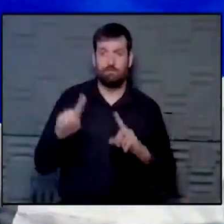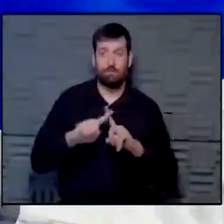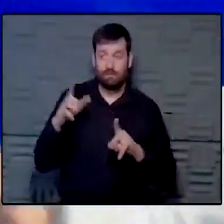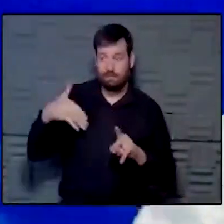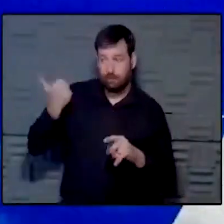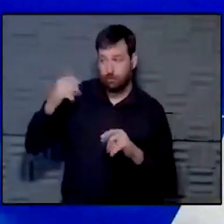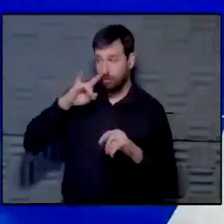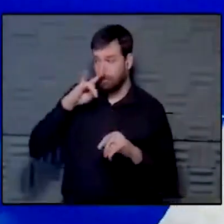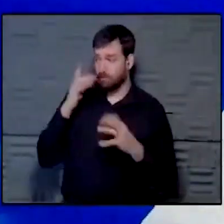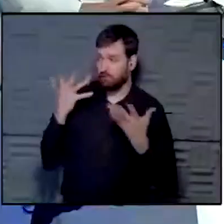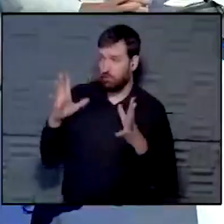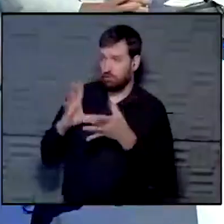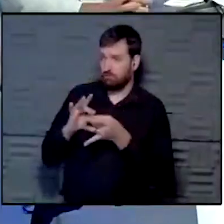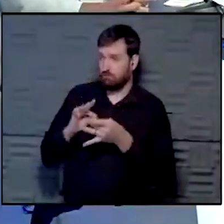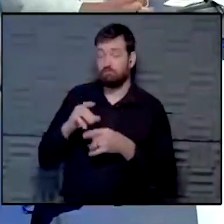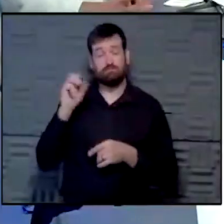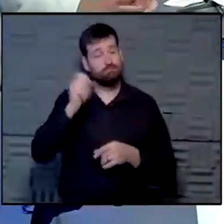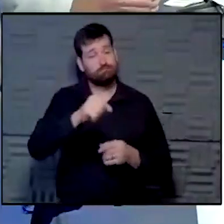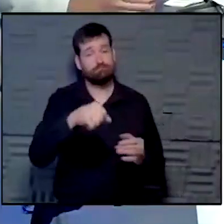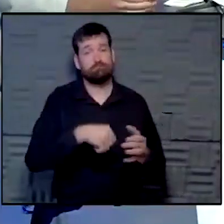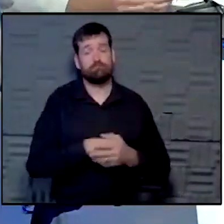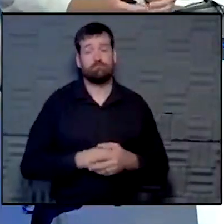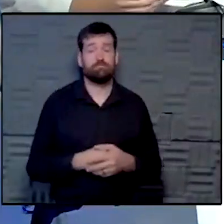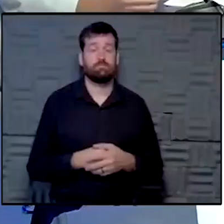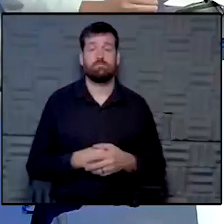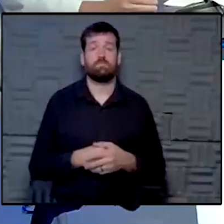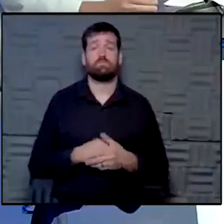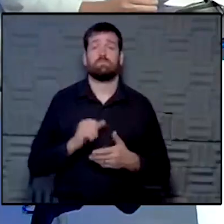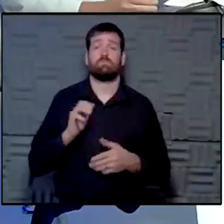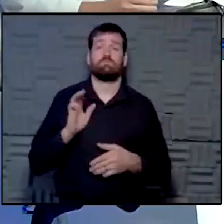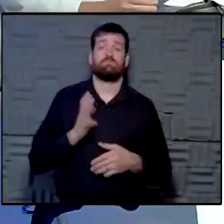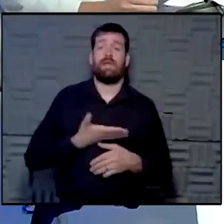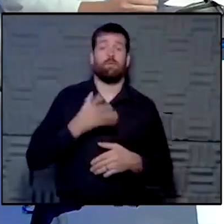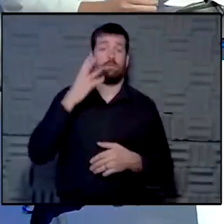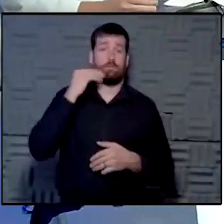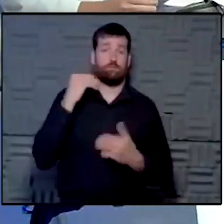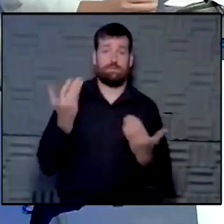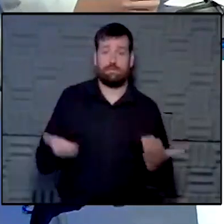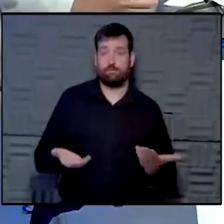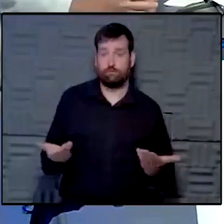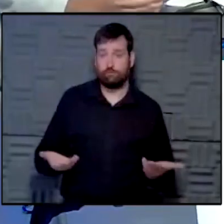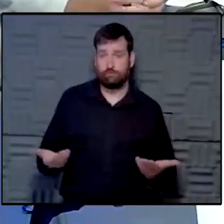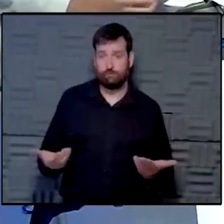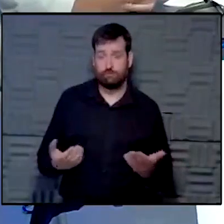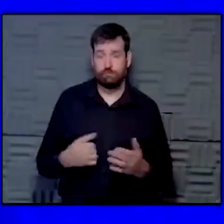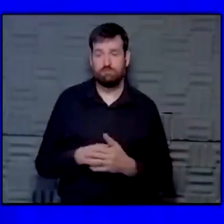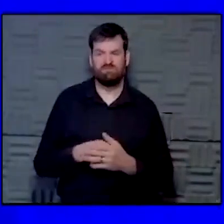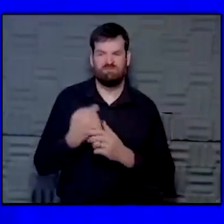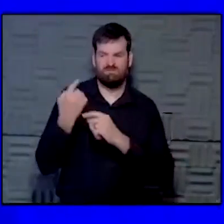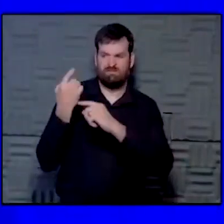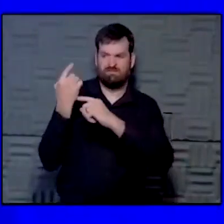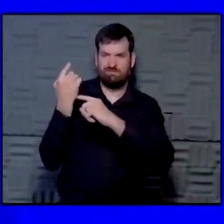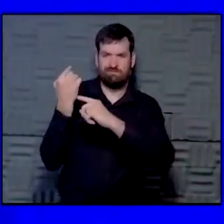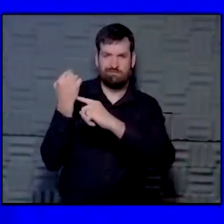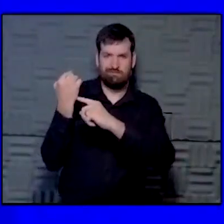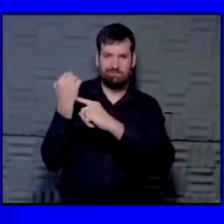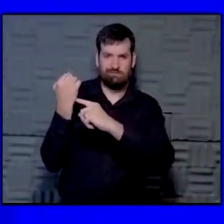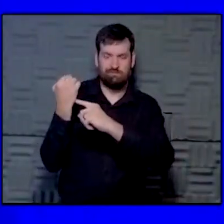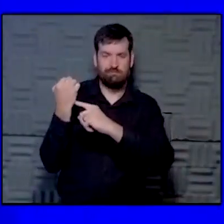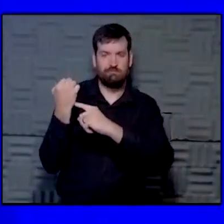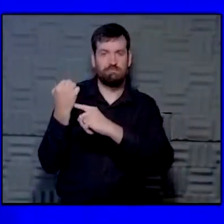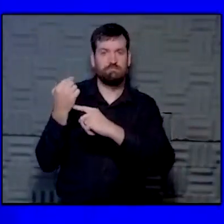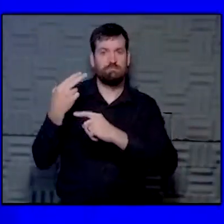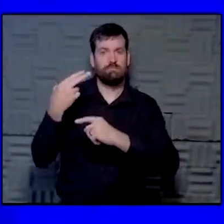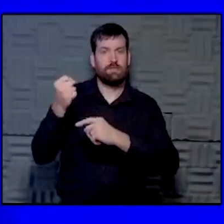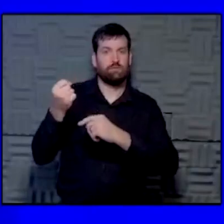younger kids, you've already talked. Yeah, absolutely. You know, just our anecdotal experience here at the health system, we know that last year we had a